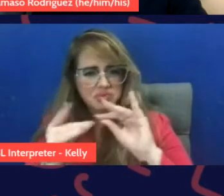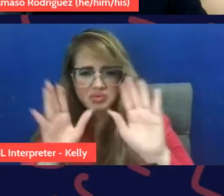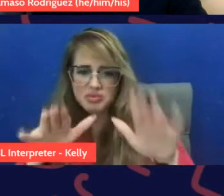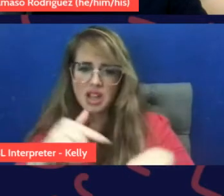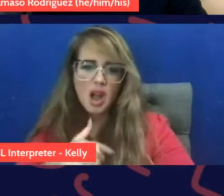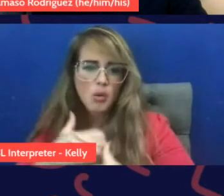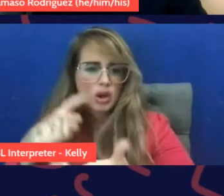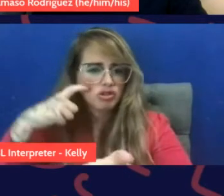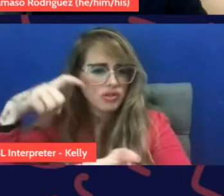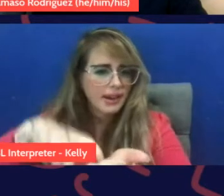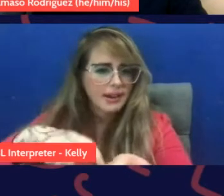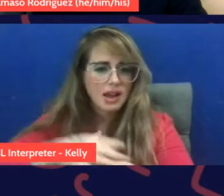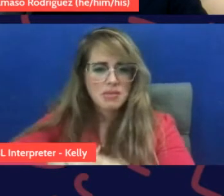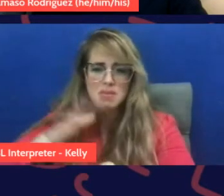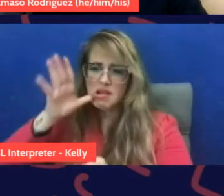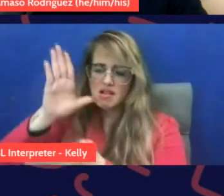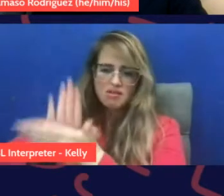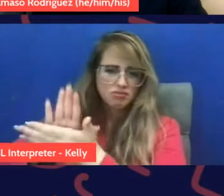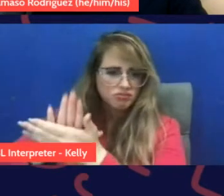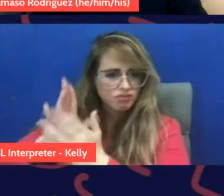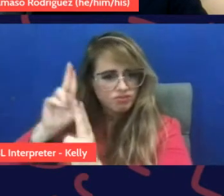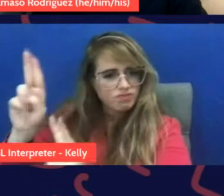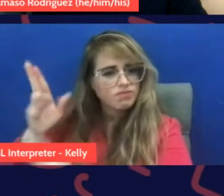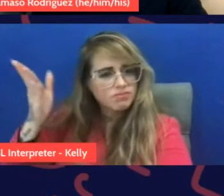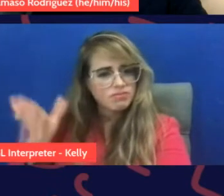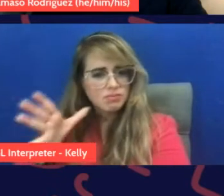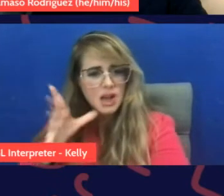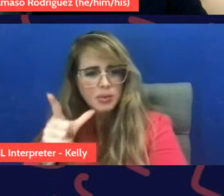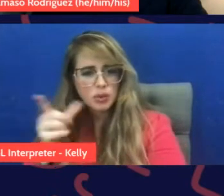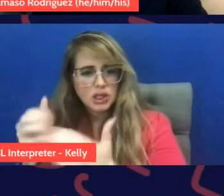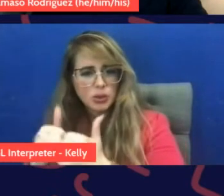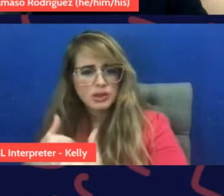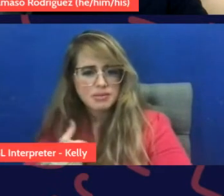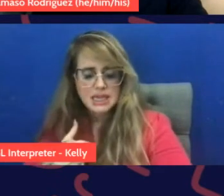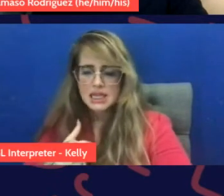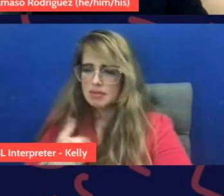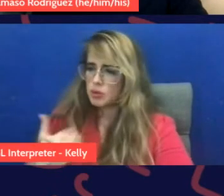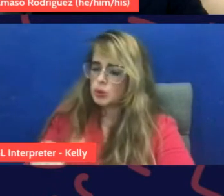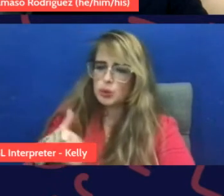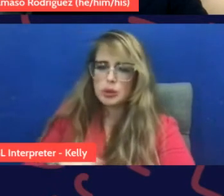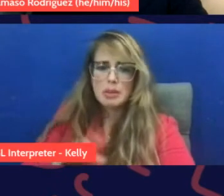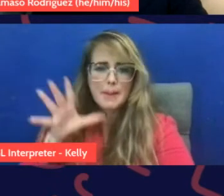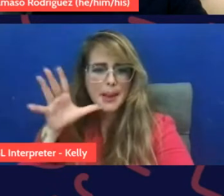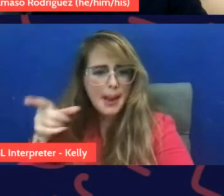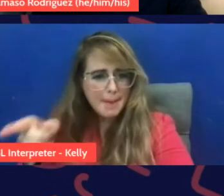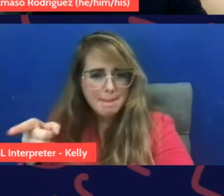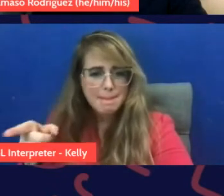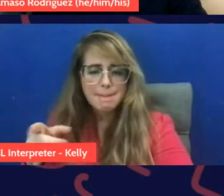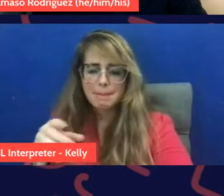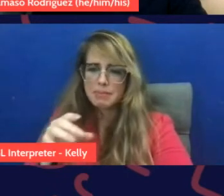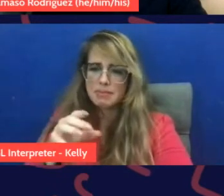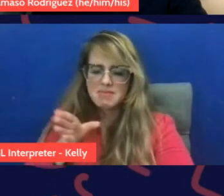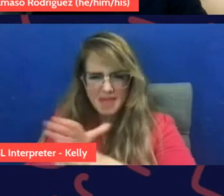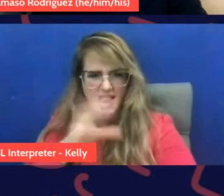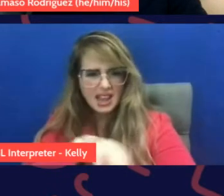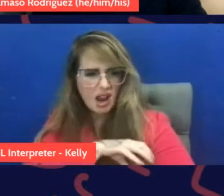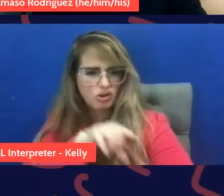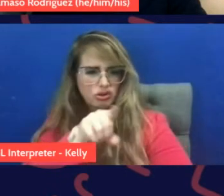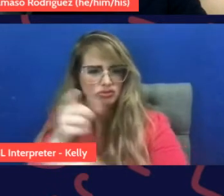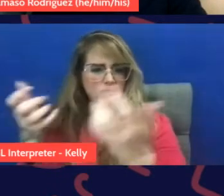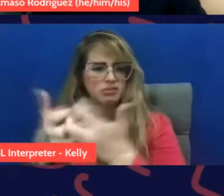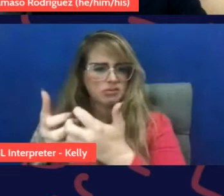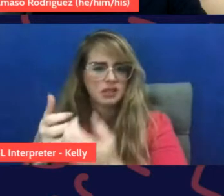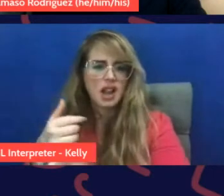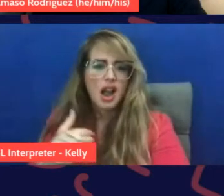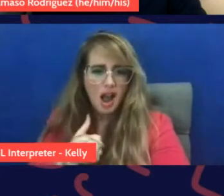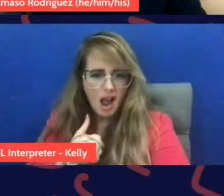recognize my mother, who's sitting here right next to me. She is the main character in this story. And I